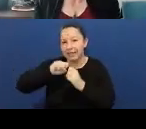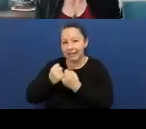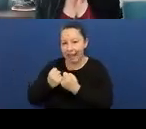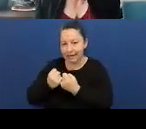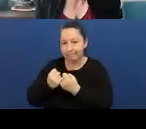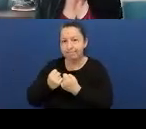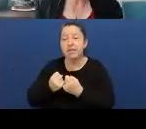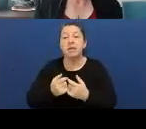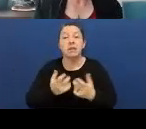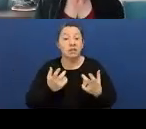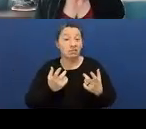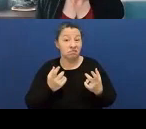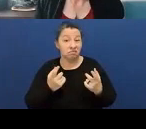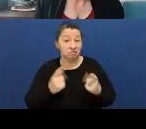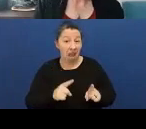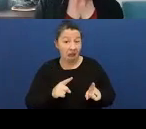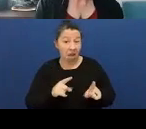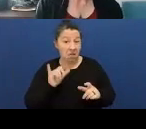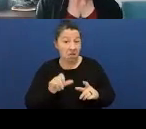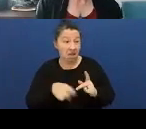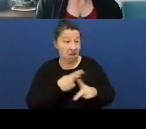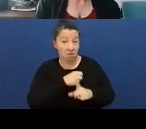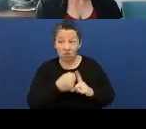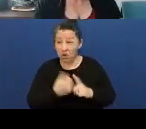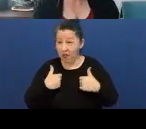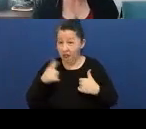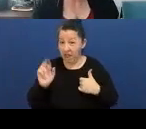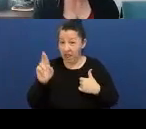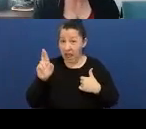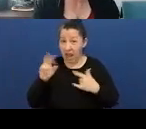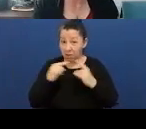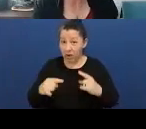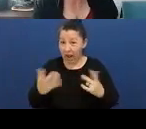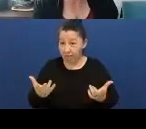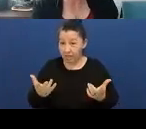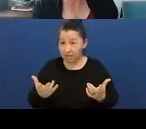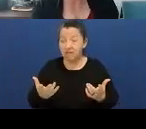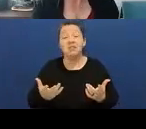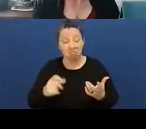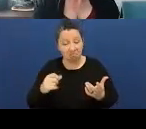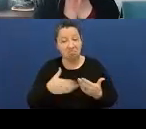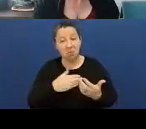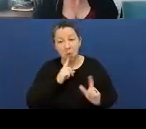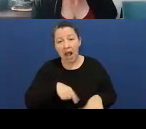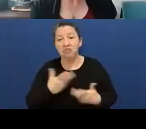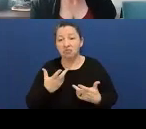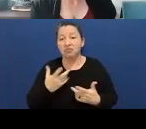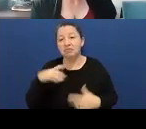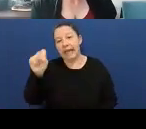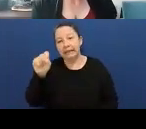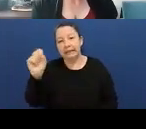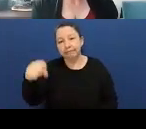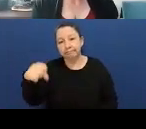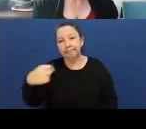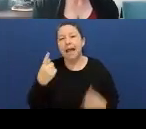did this type of thing? Did they have labor camps? And the short answer is yes. And it did happen in a few